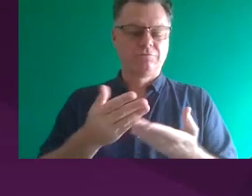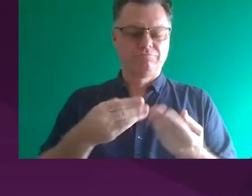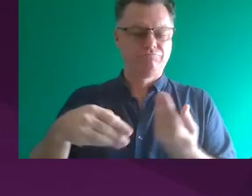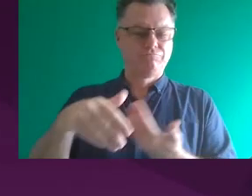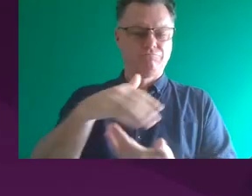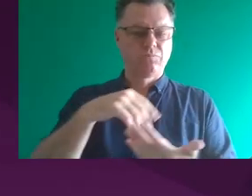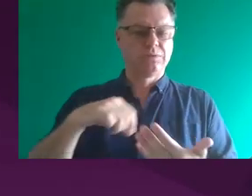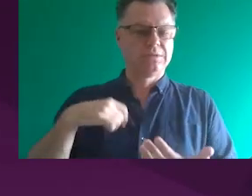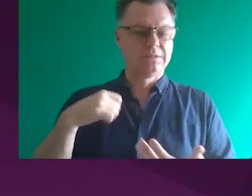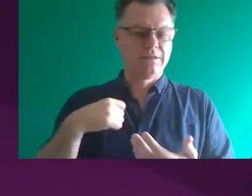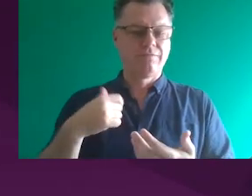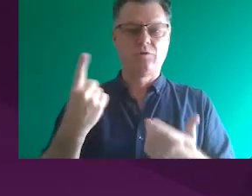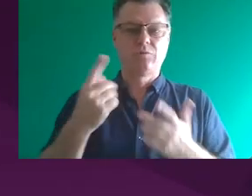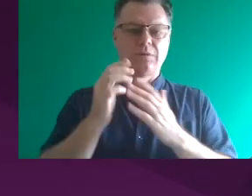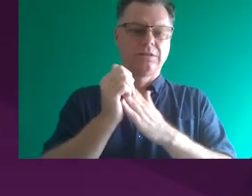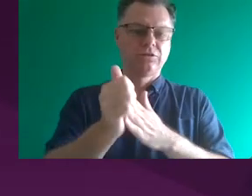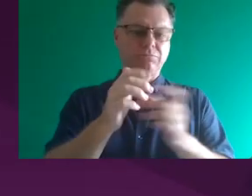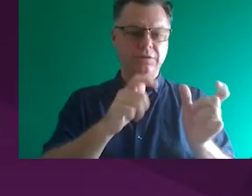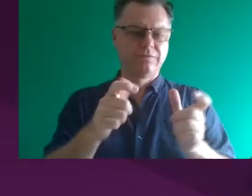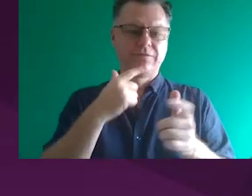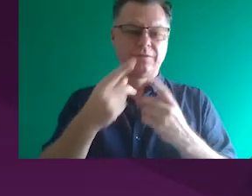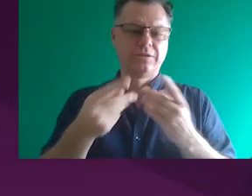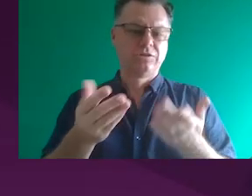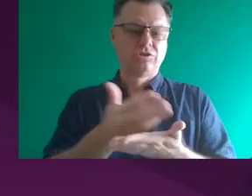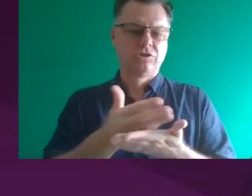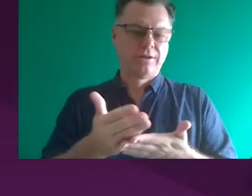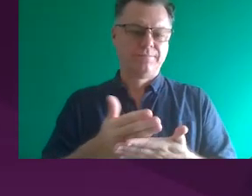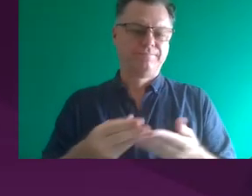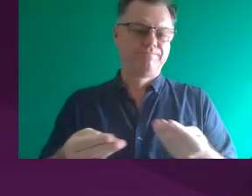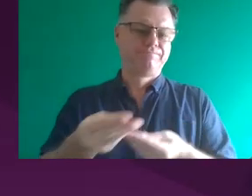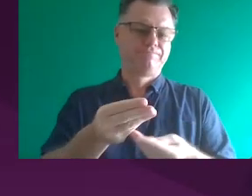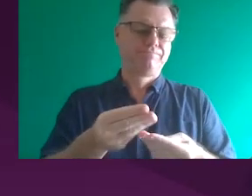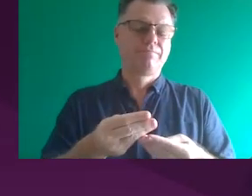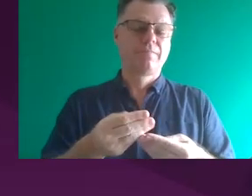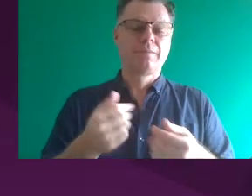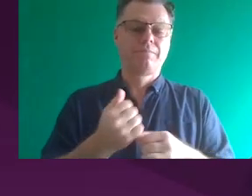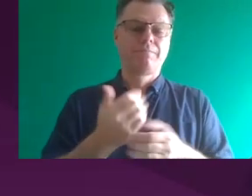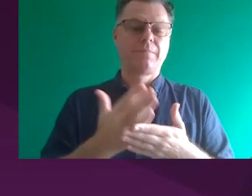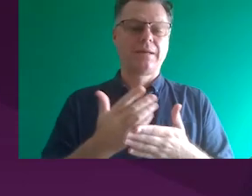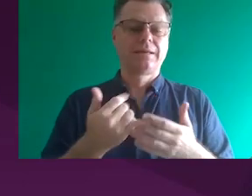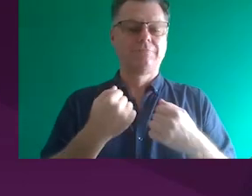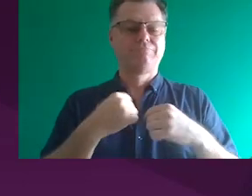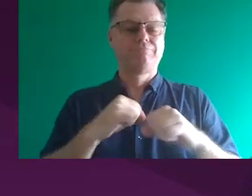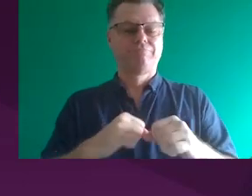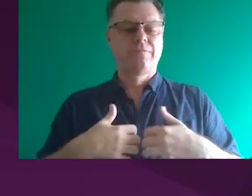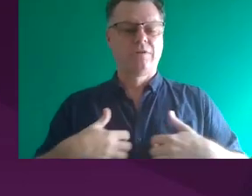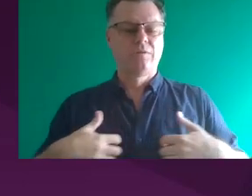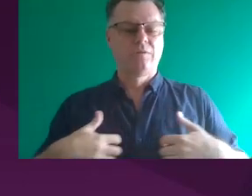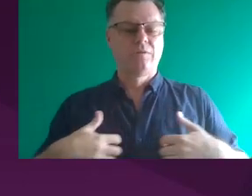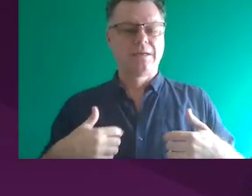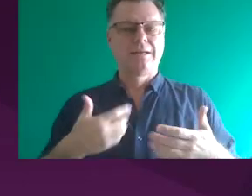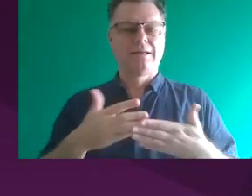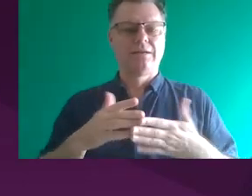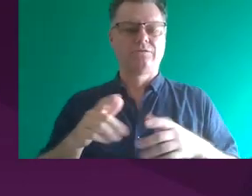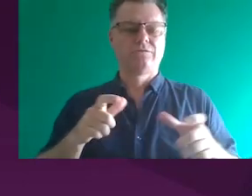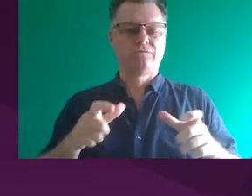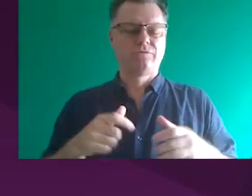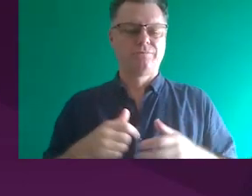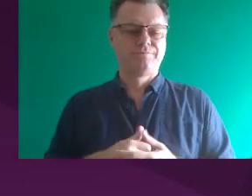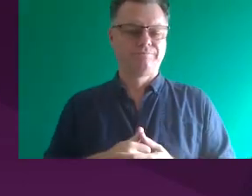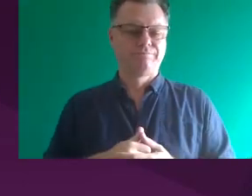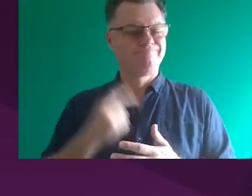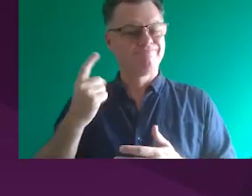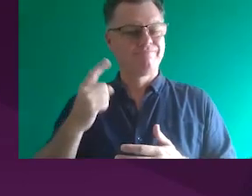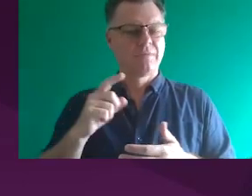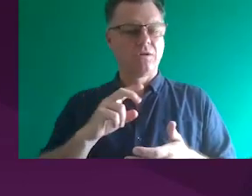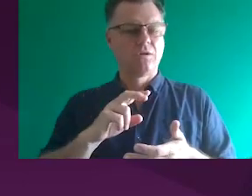information between integrity officers and those who are responsible for leadership and governance to strengthen integrity frameworks and